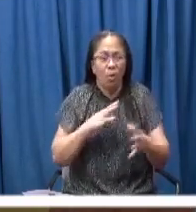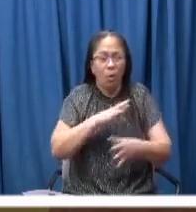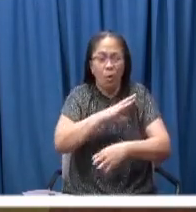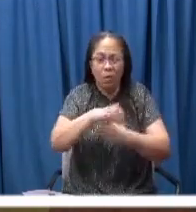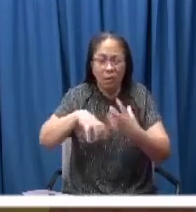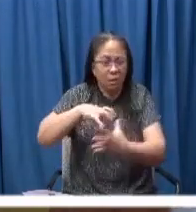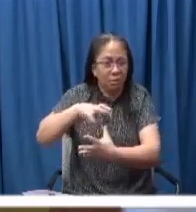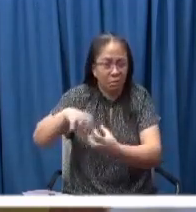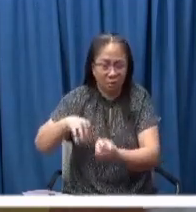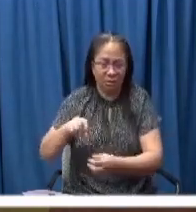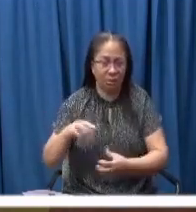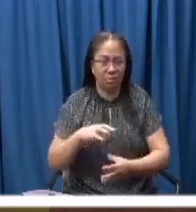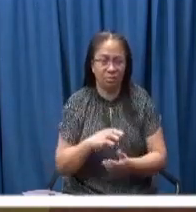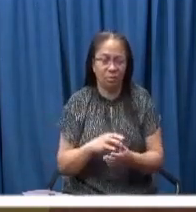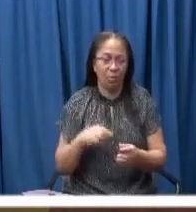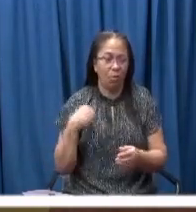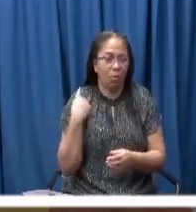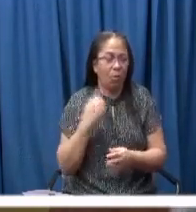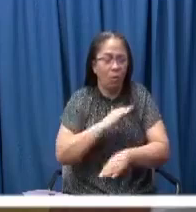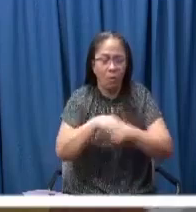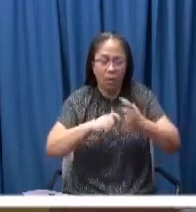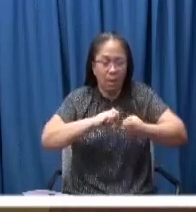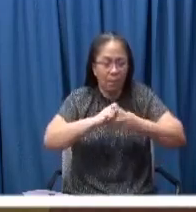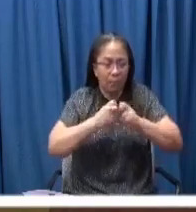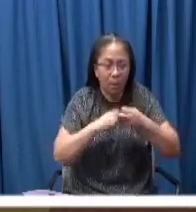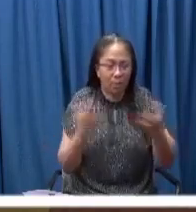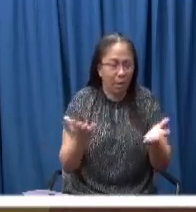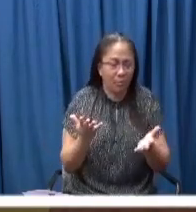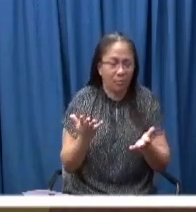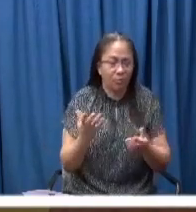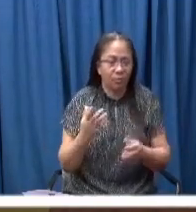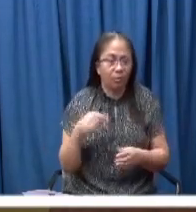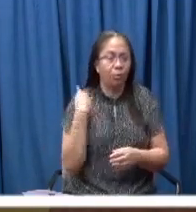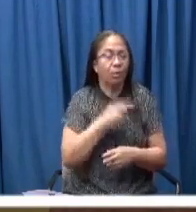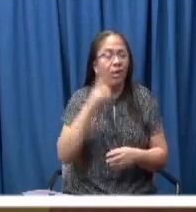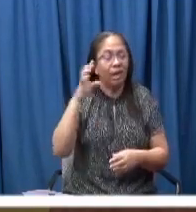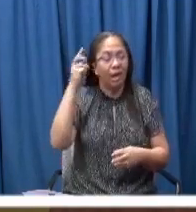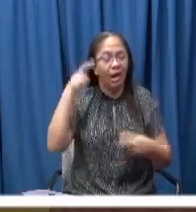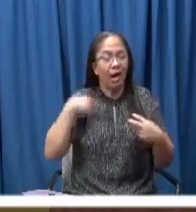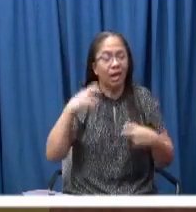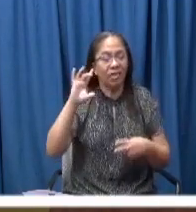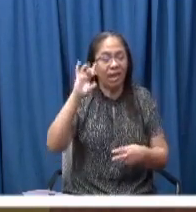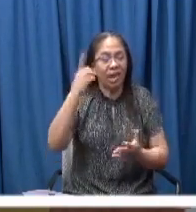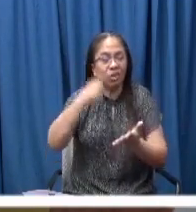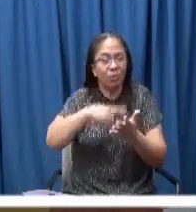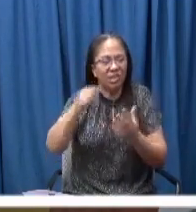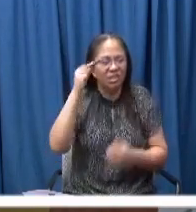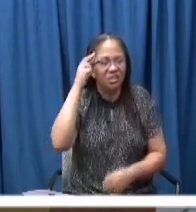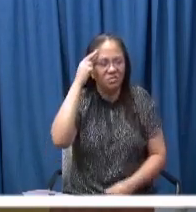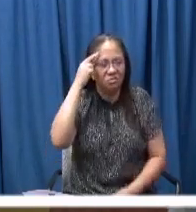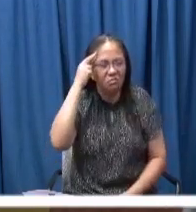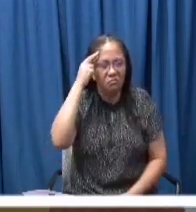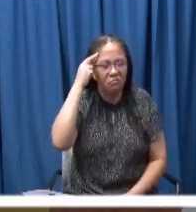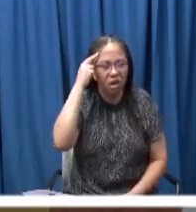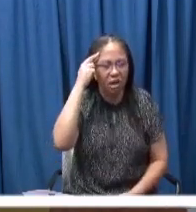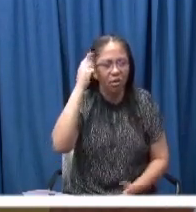have created on society. We have had 8 weeks to consider. Have we really used this time to consider?